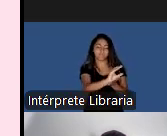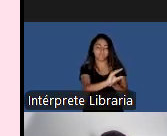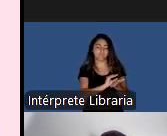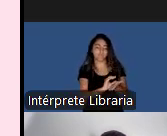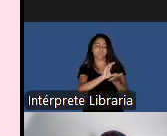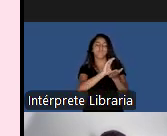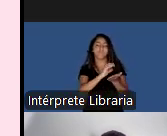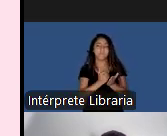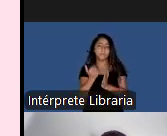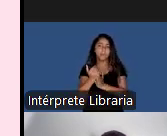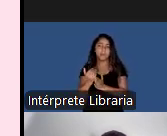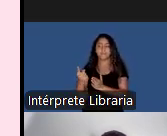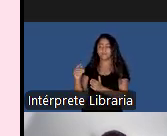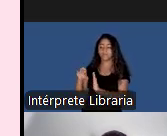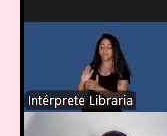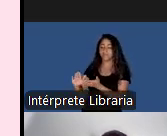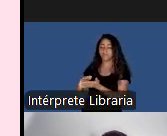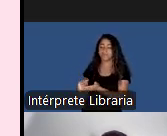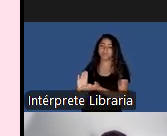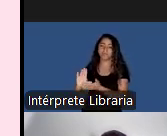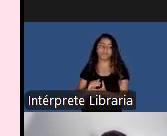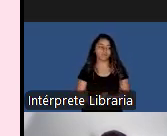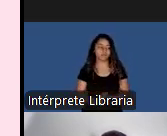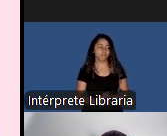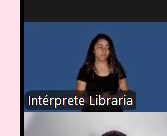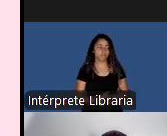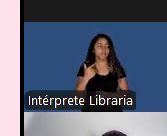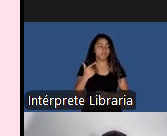number of new buyers. In terms of EBITDA,